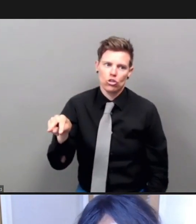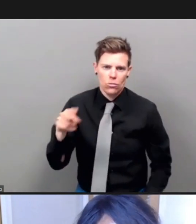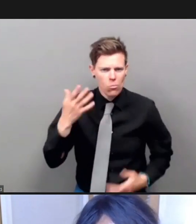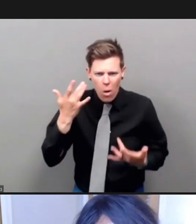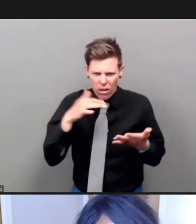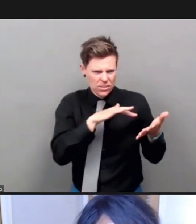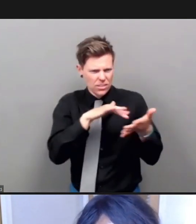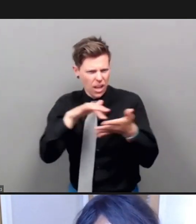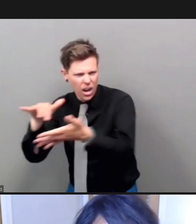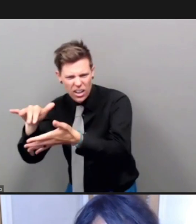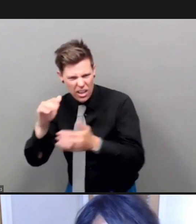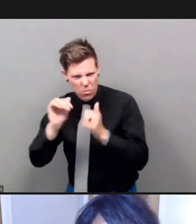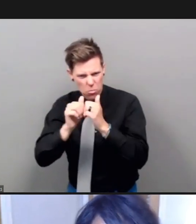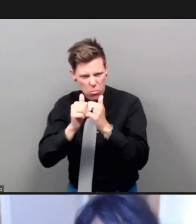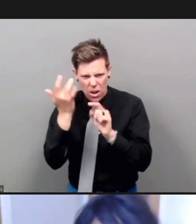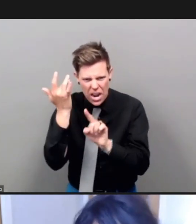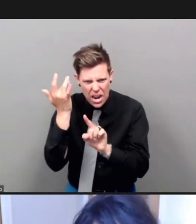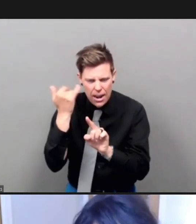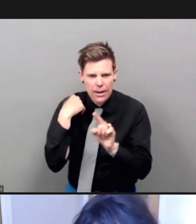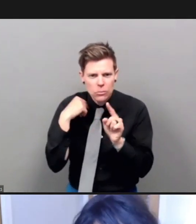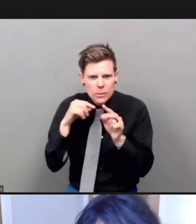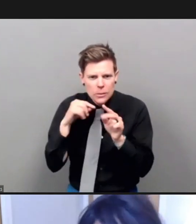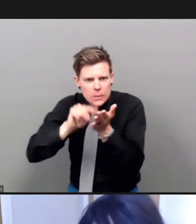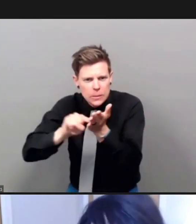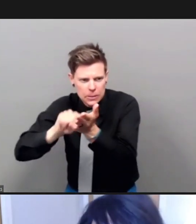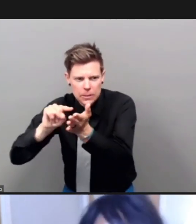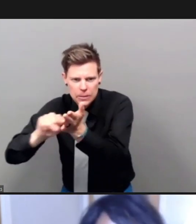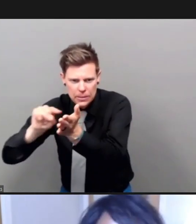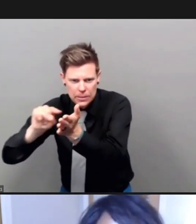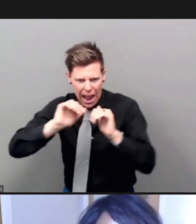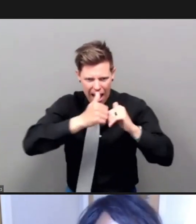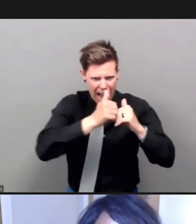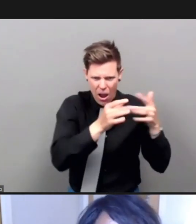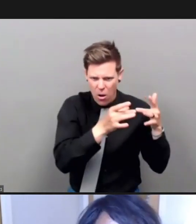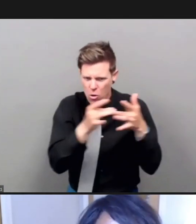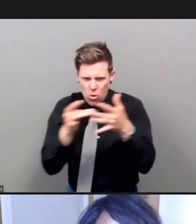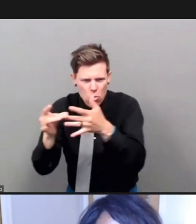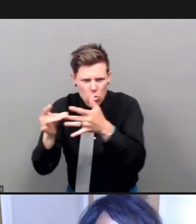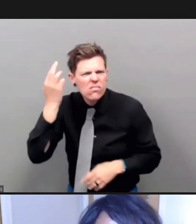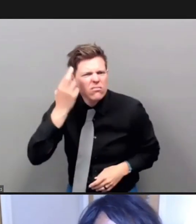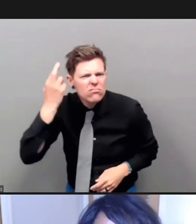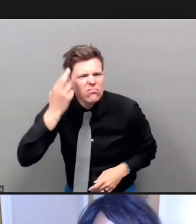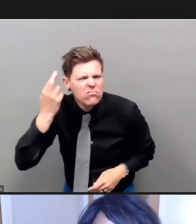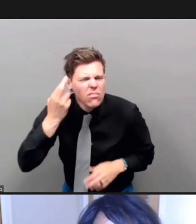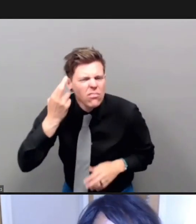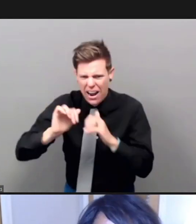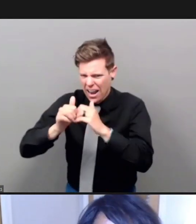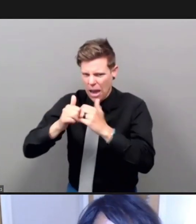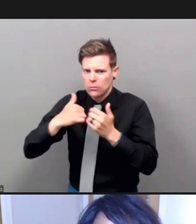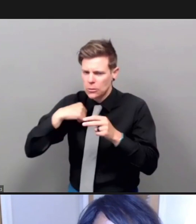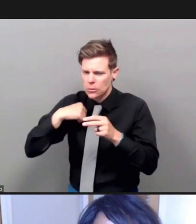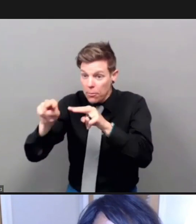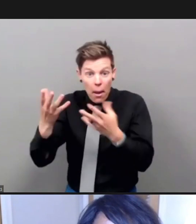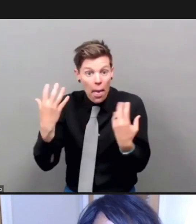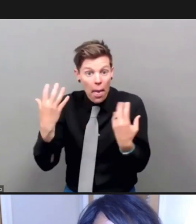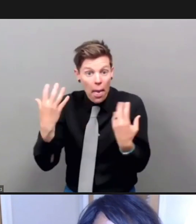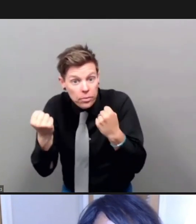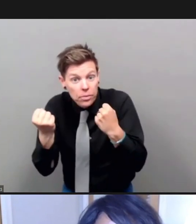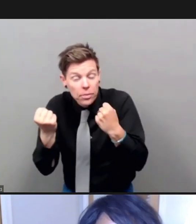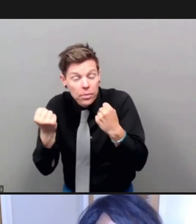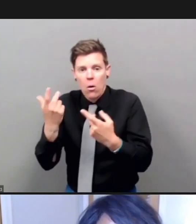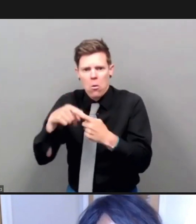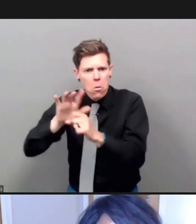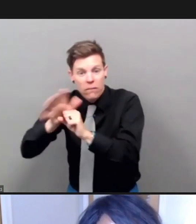very closely to understand what were the circumstances surrounding the vaccine breakthrough